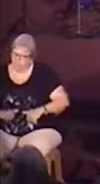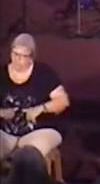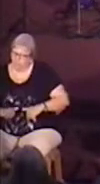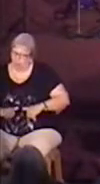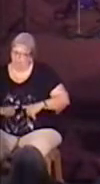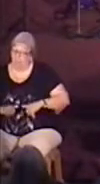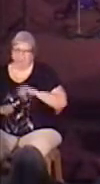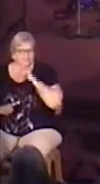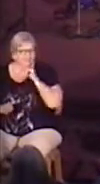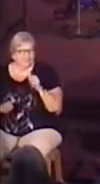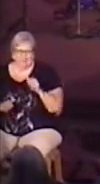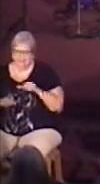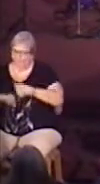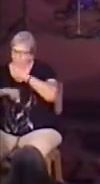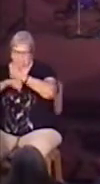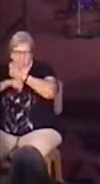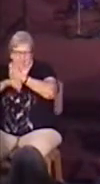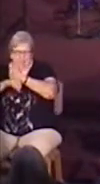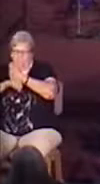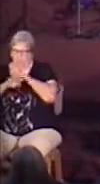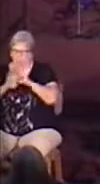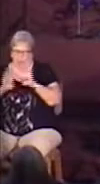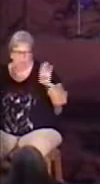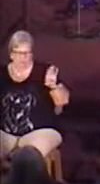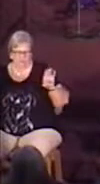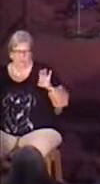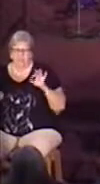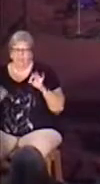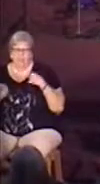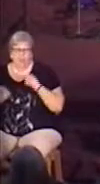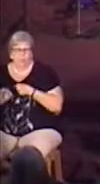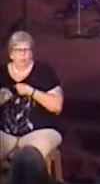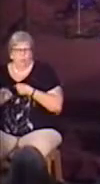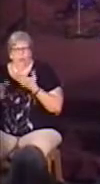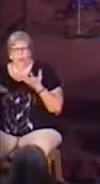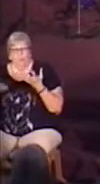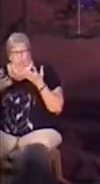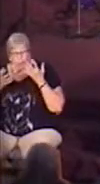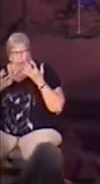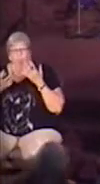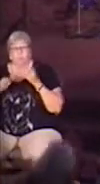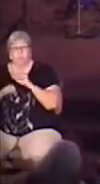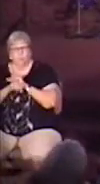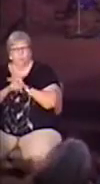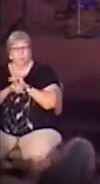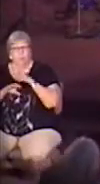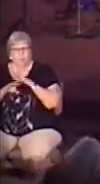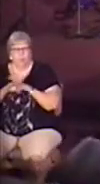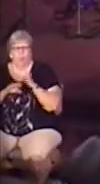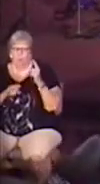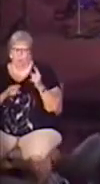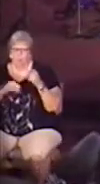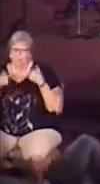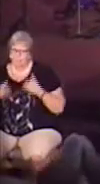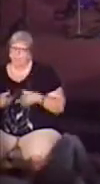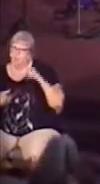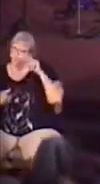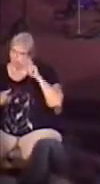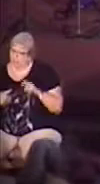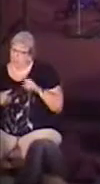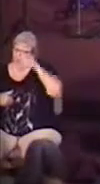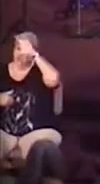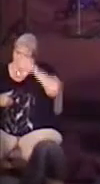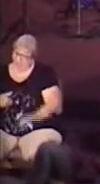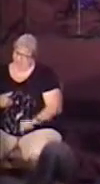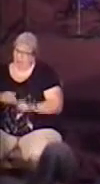we as a church, if we are going to be built on the doctrine of the Spirit, the doctrine of the one body, we have got to work on tearing